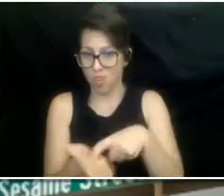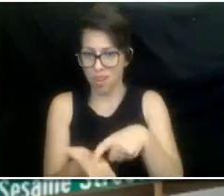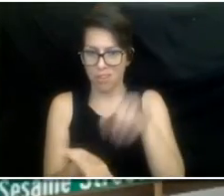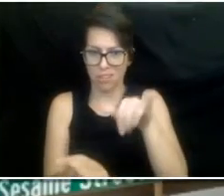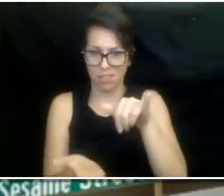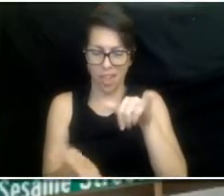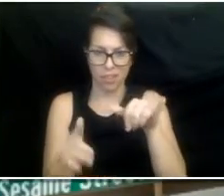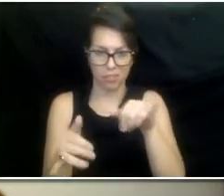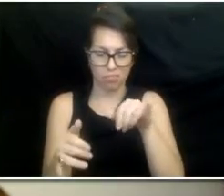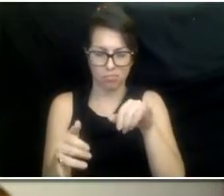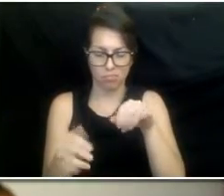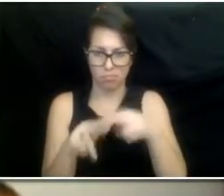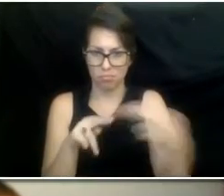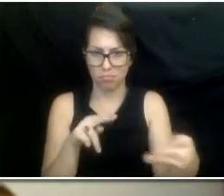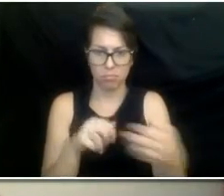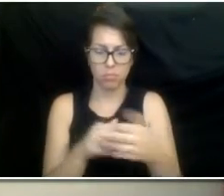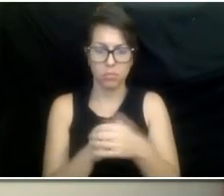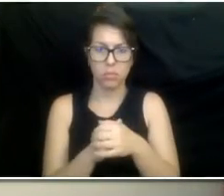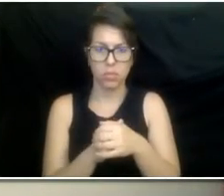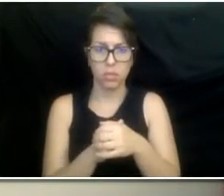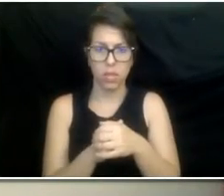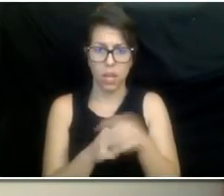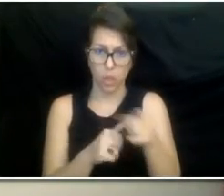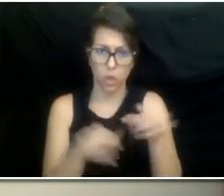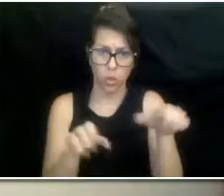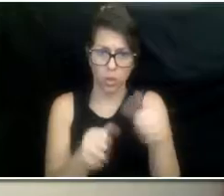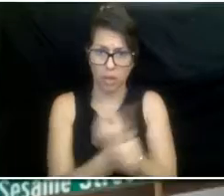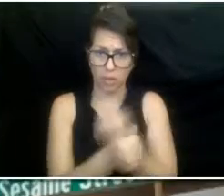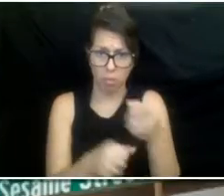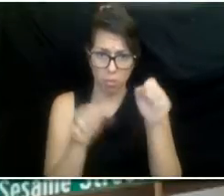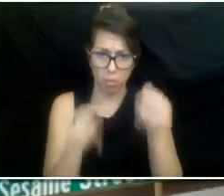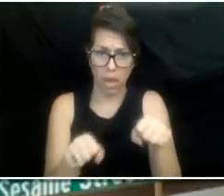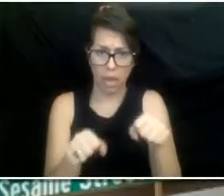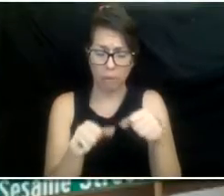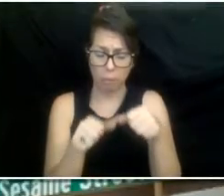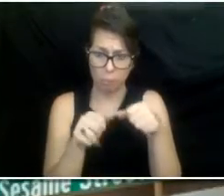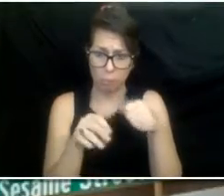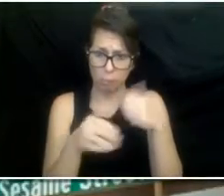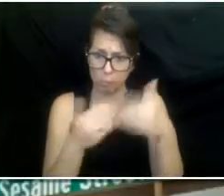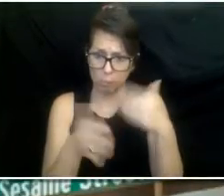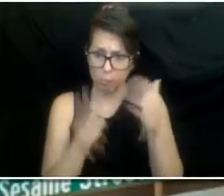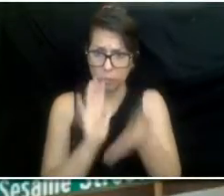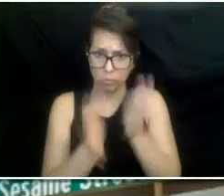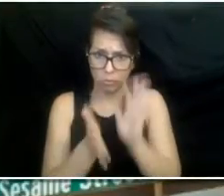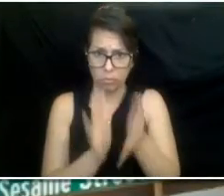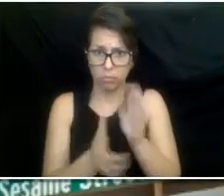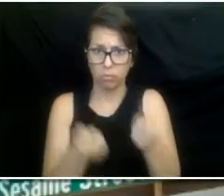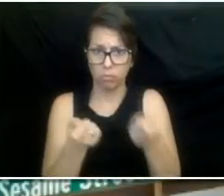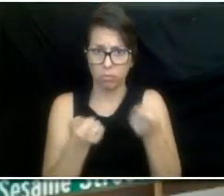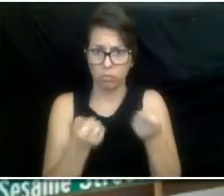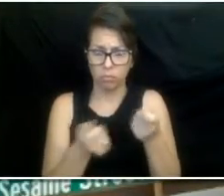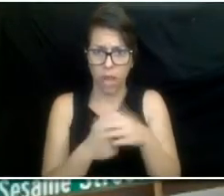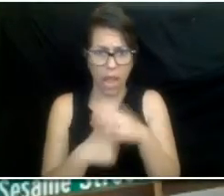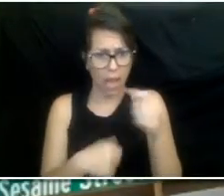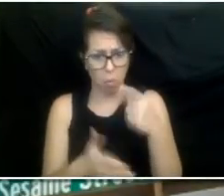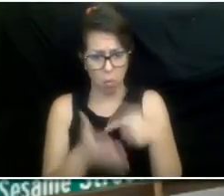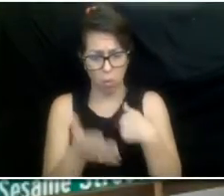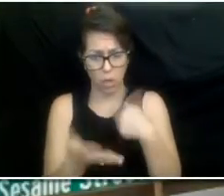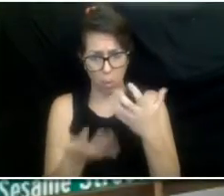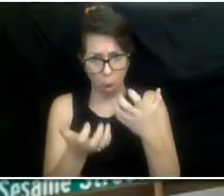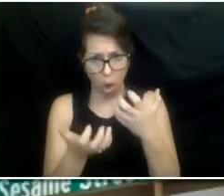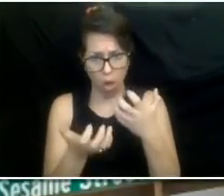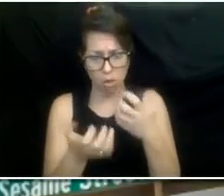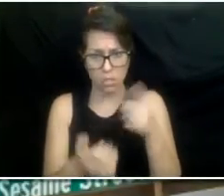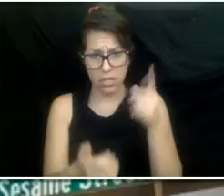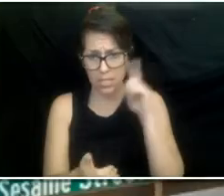that so you know and saying that you've reviewed the body cams and they all look right really doesn't